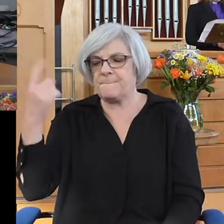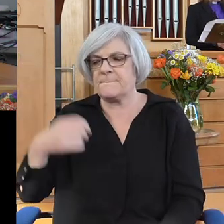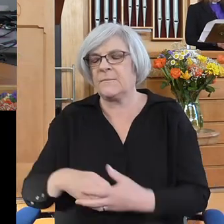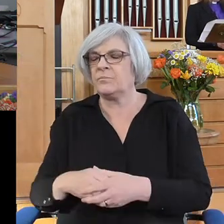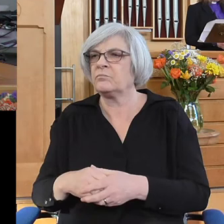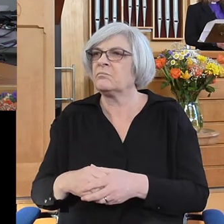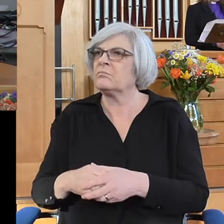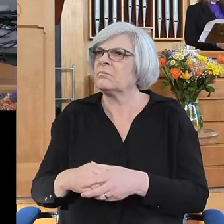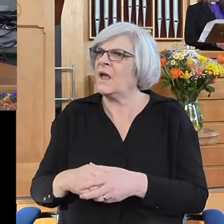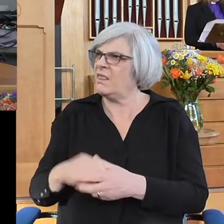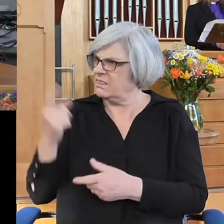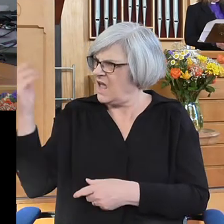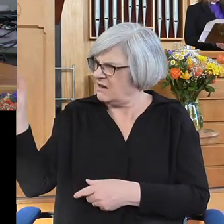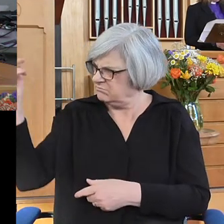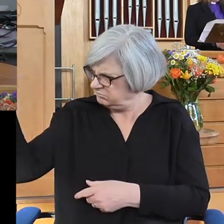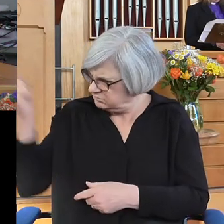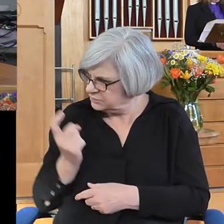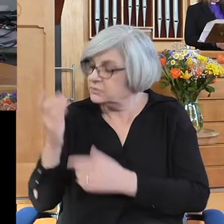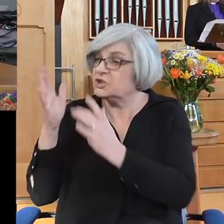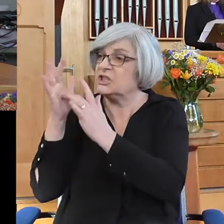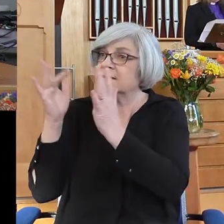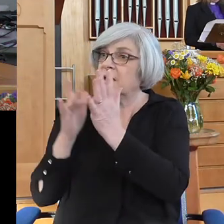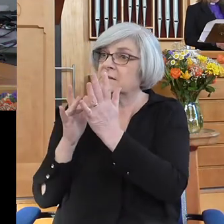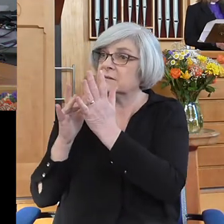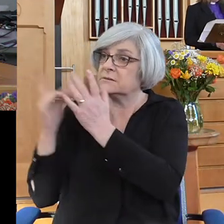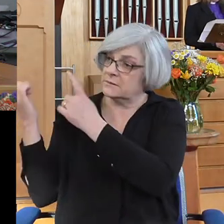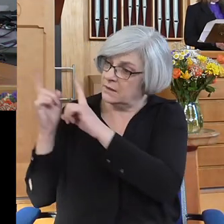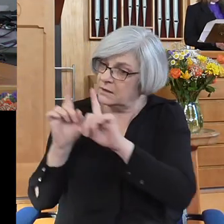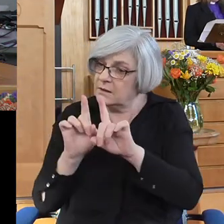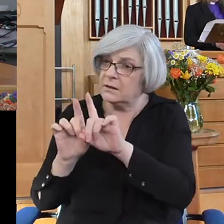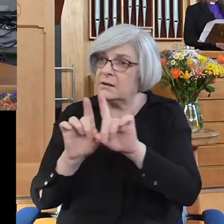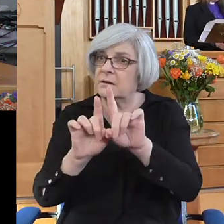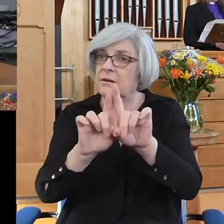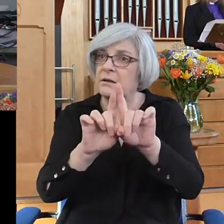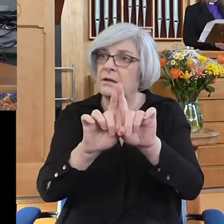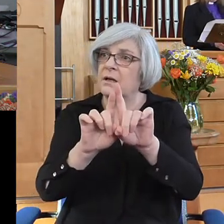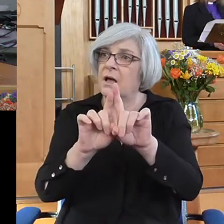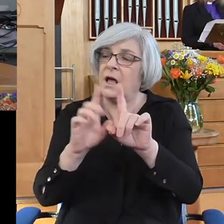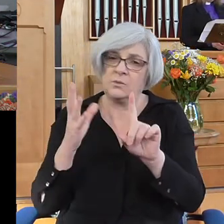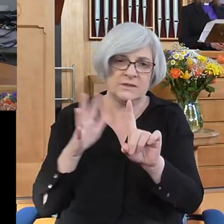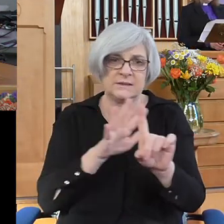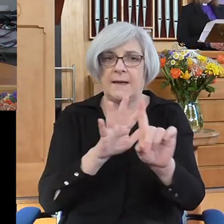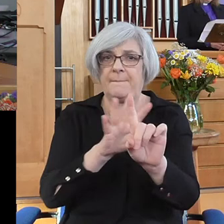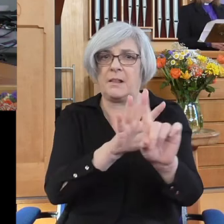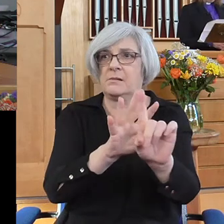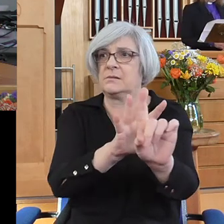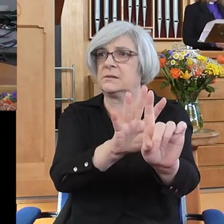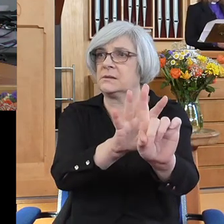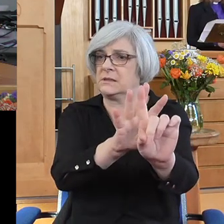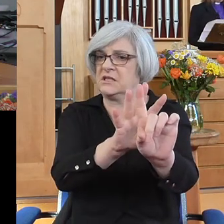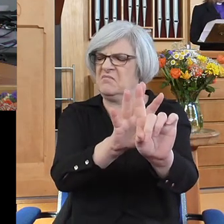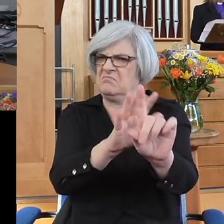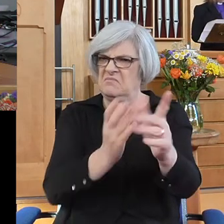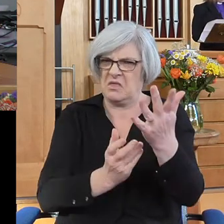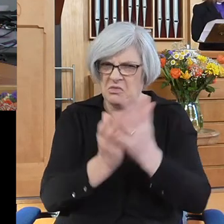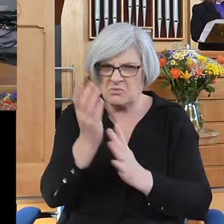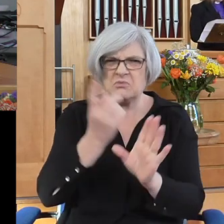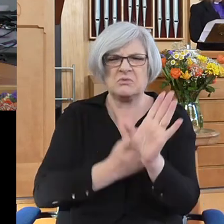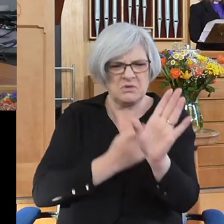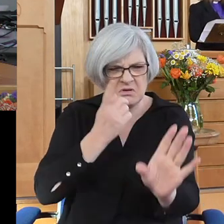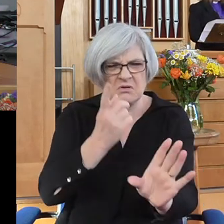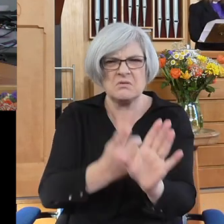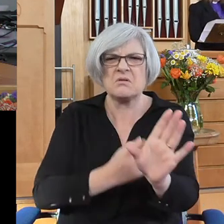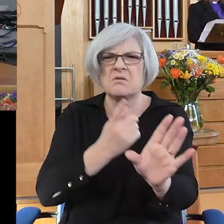Then you sent Jesus and journeyed with him, and he journeyed with his disciples. And through the years of